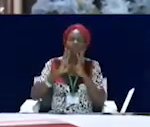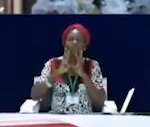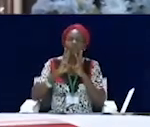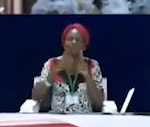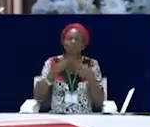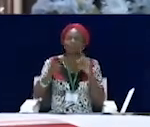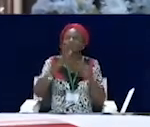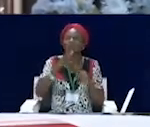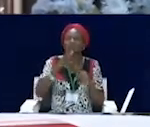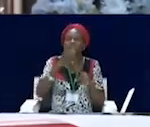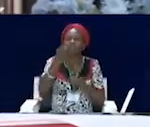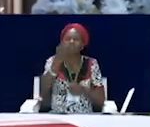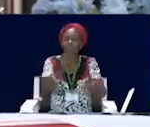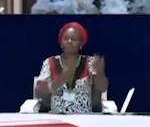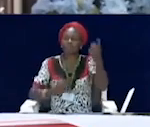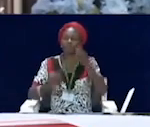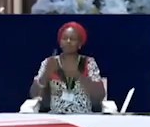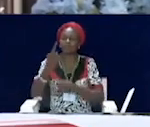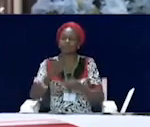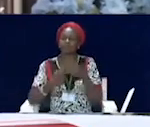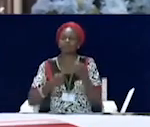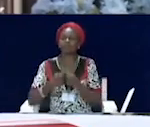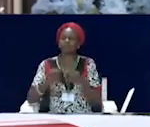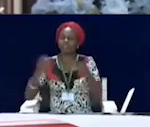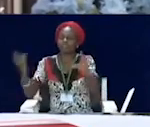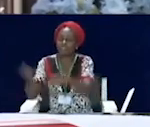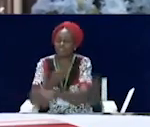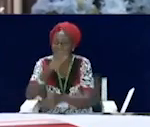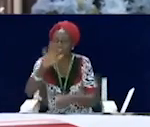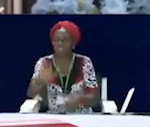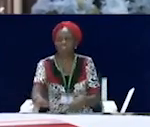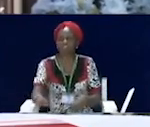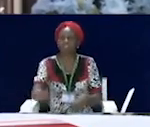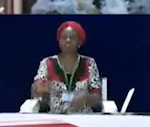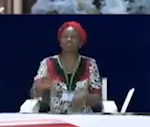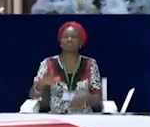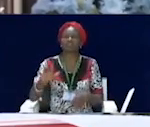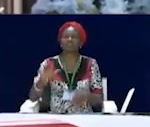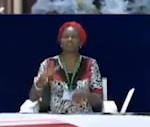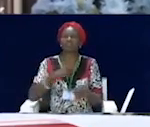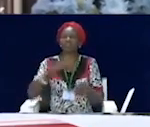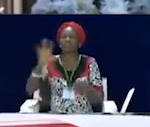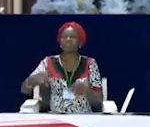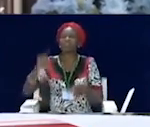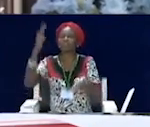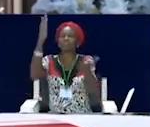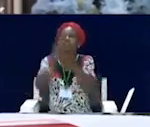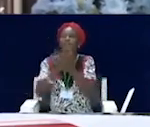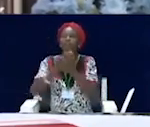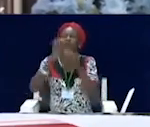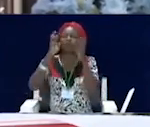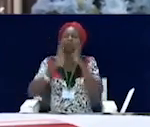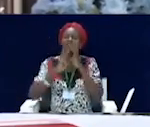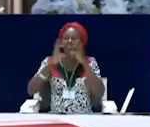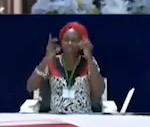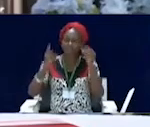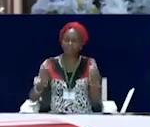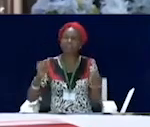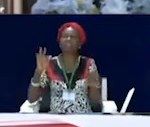But the mother comes, takes the child, and the child stops crying immediately.